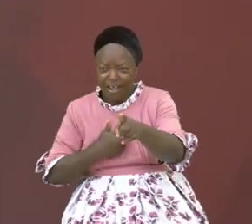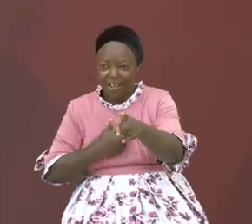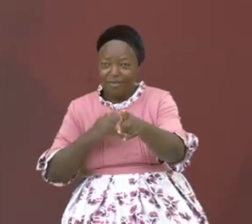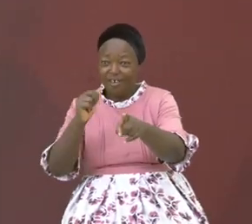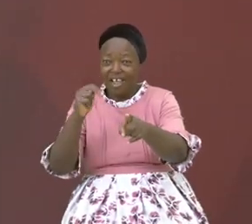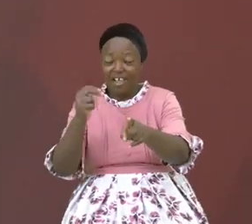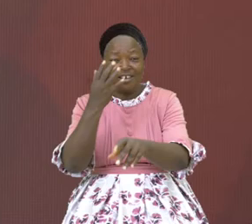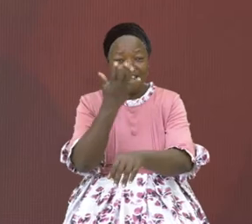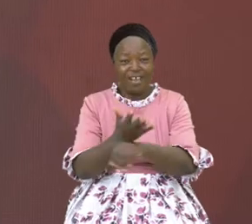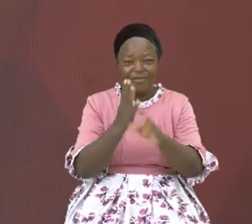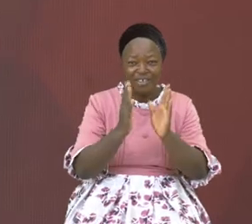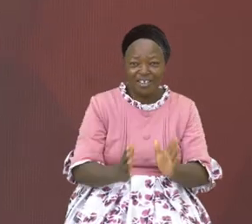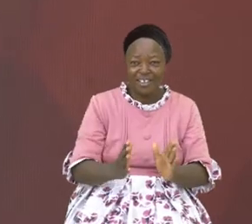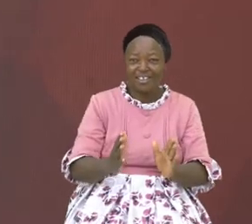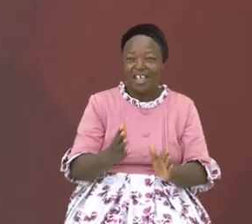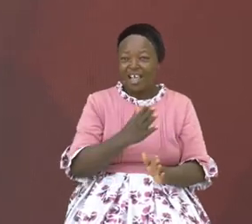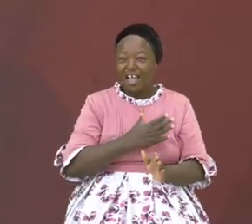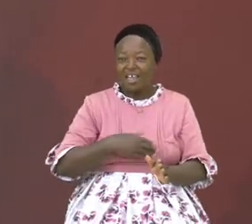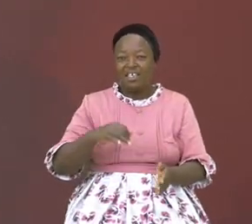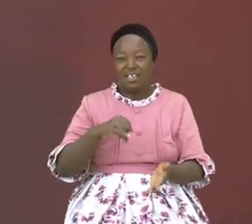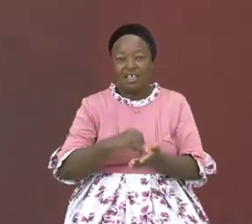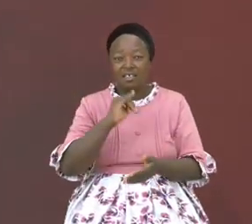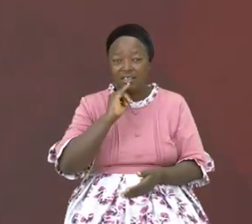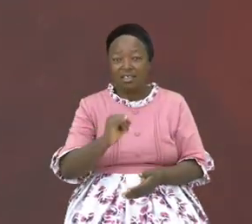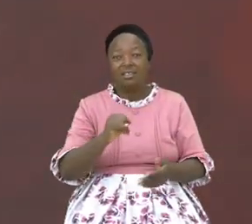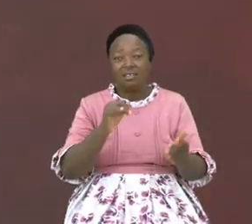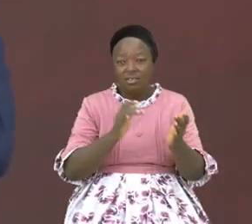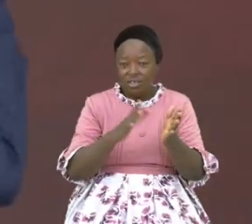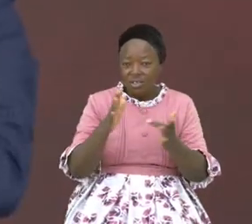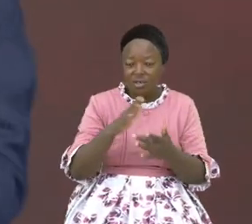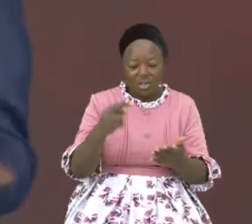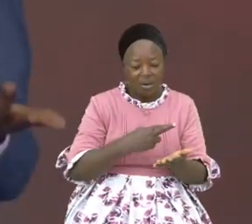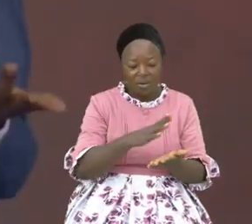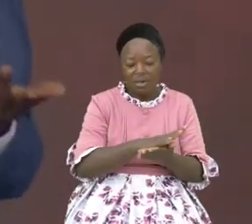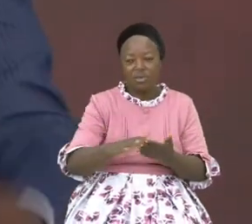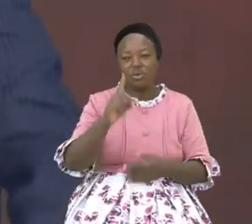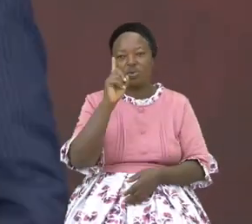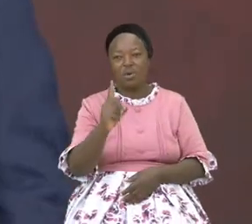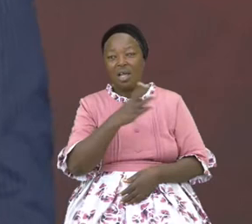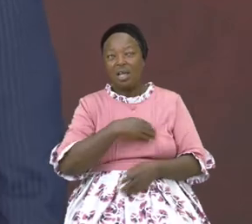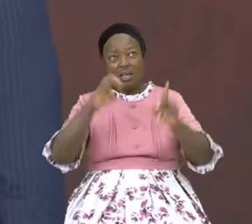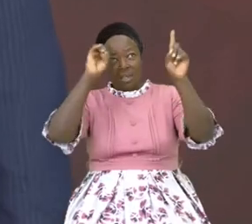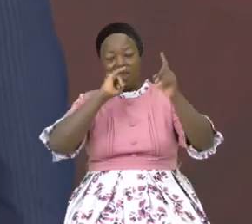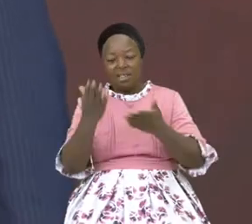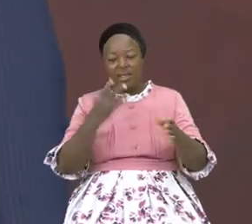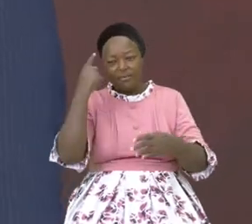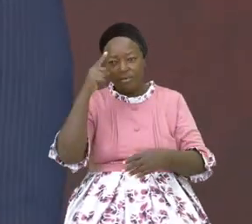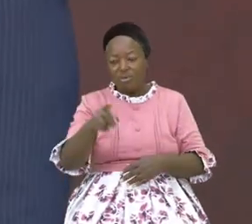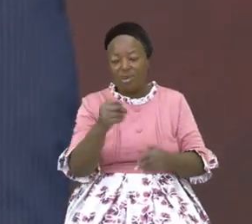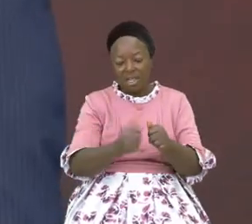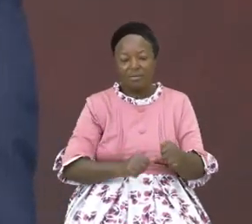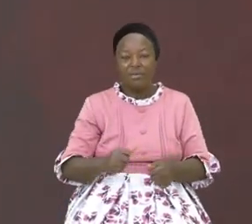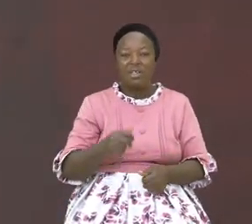an advocate, and it's Jesus, the righteous one, and is there for you every time.